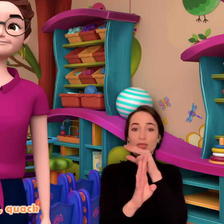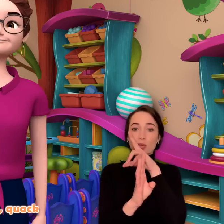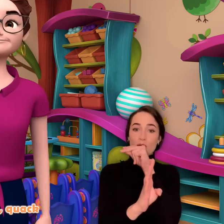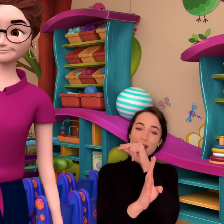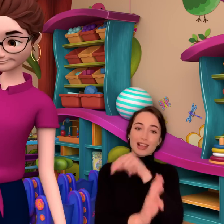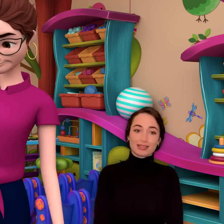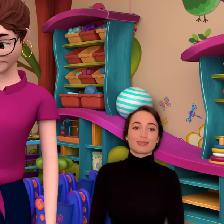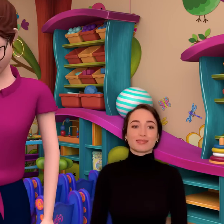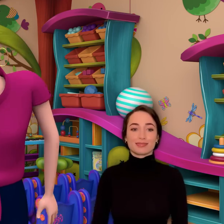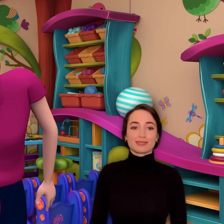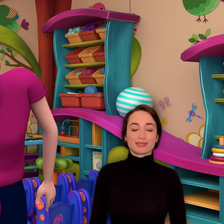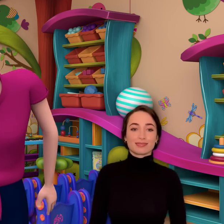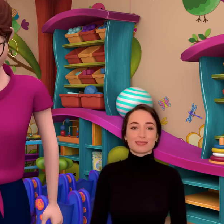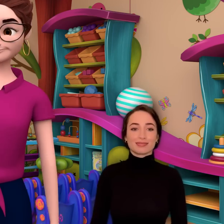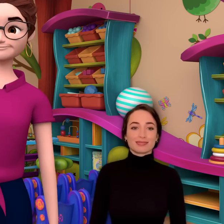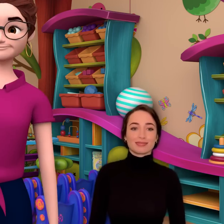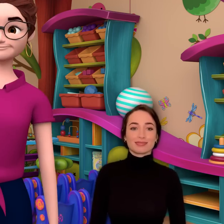Otters with a quack quack